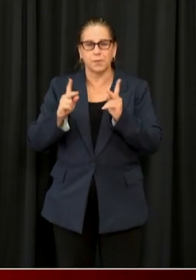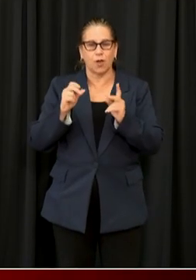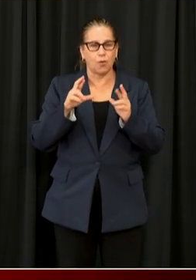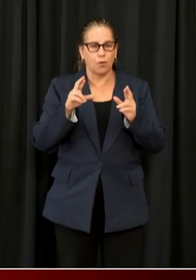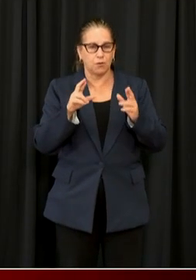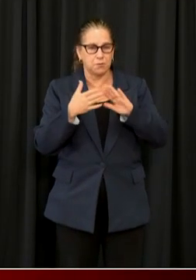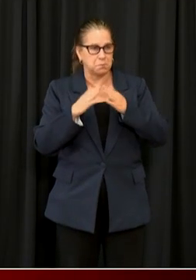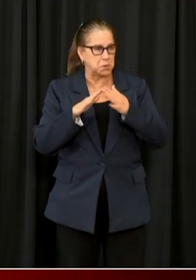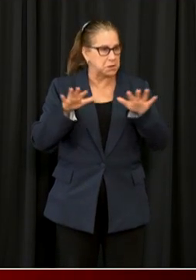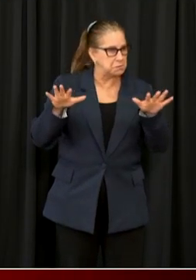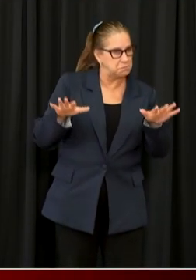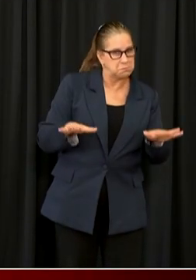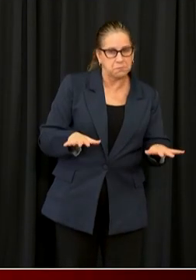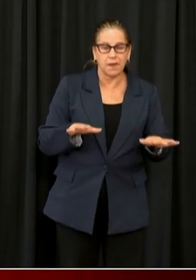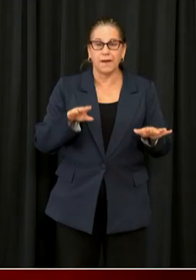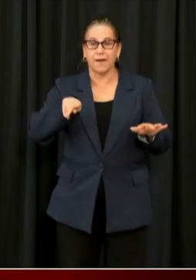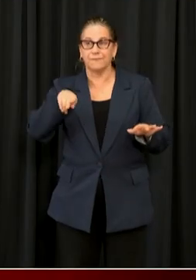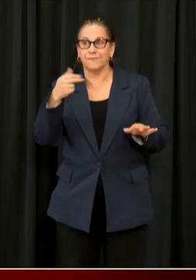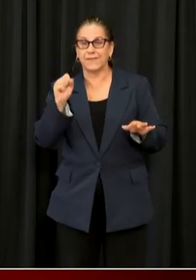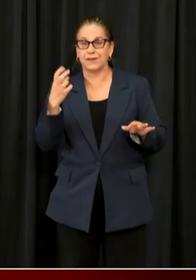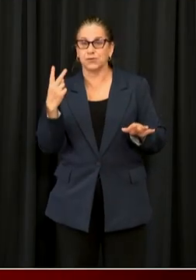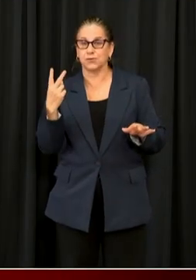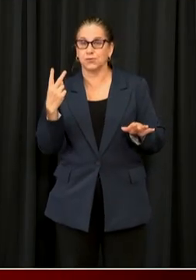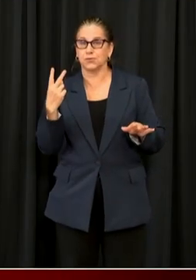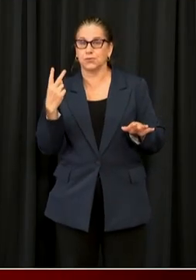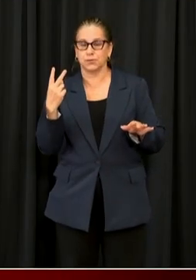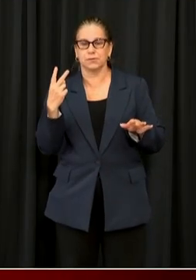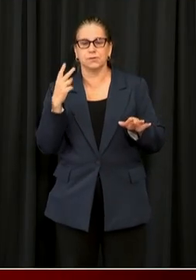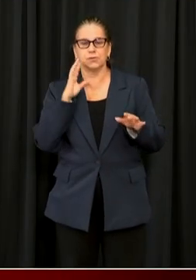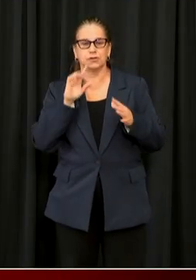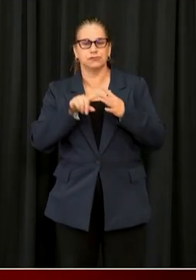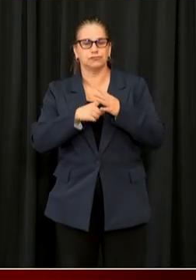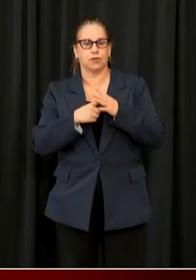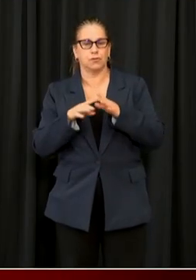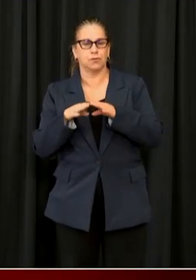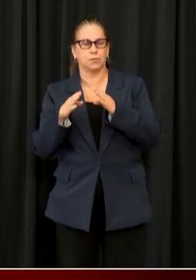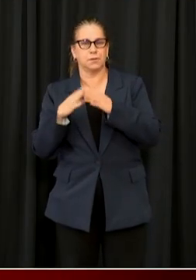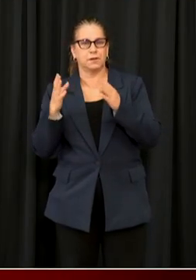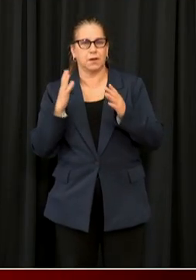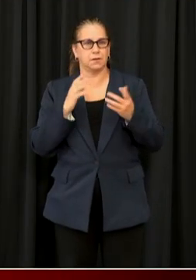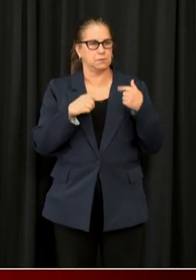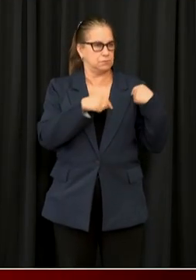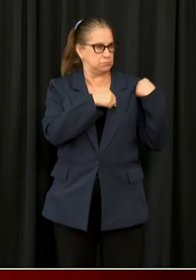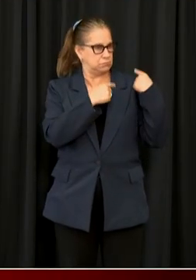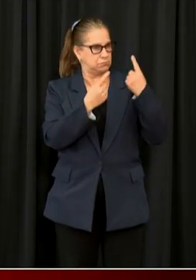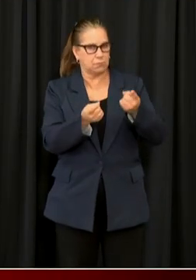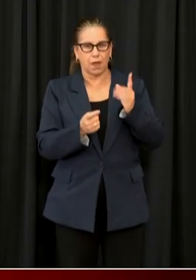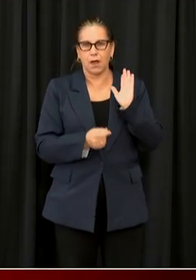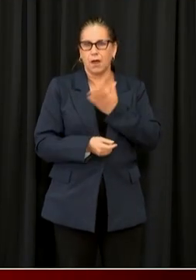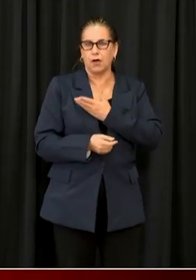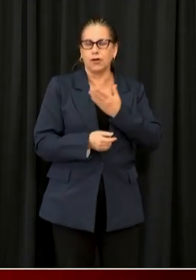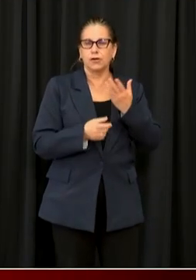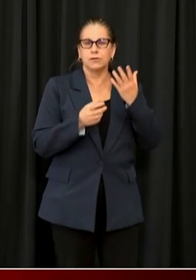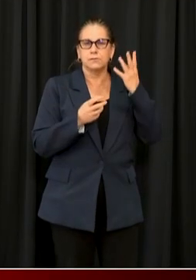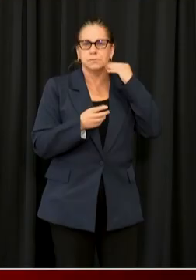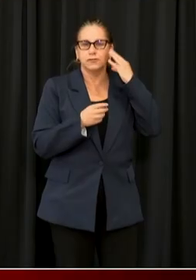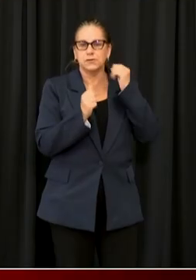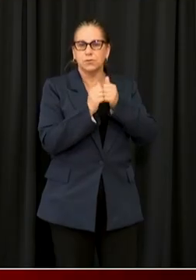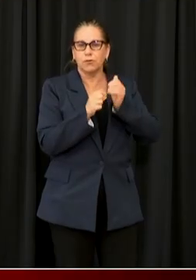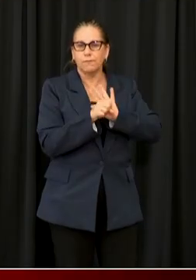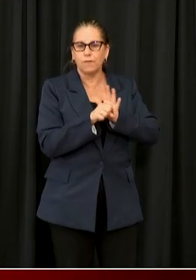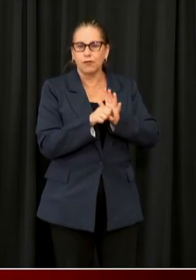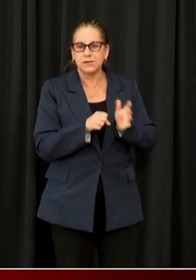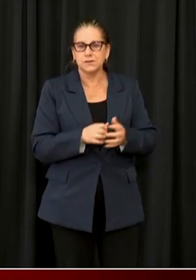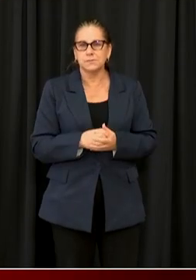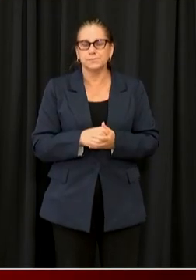had on our experience with the virus. And let me